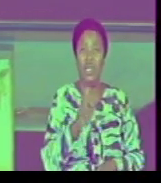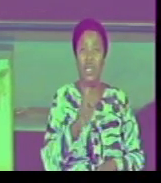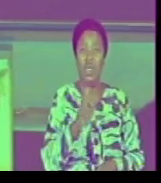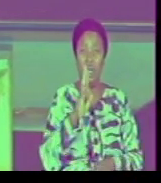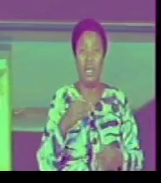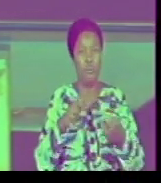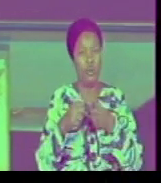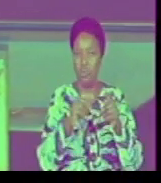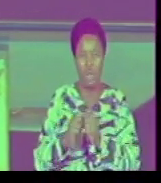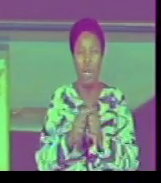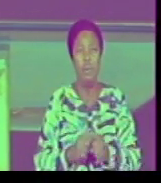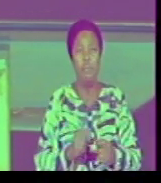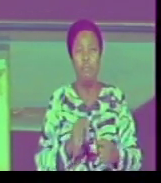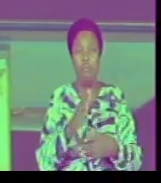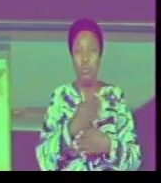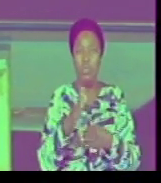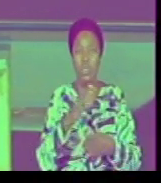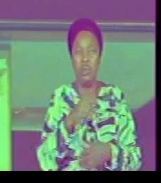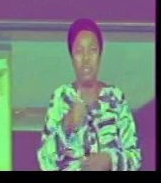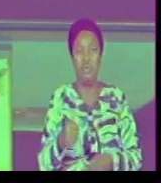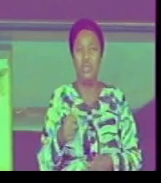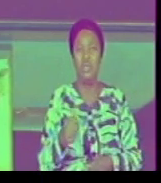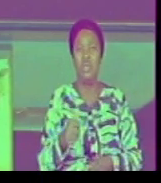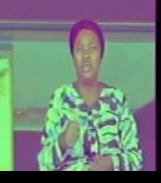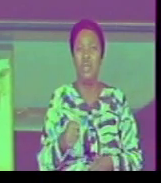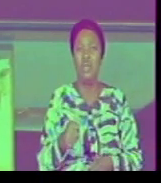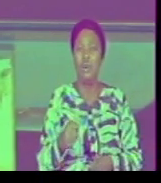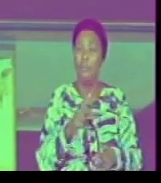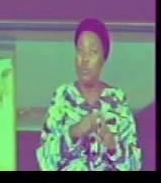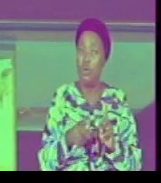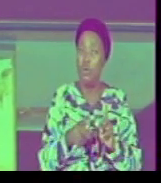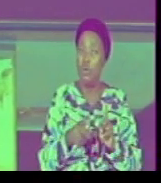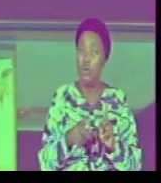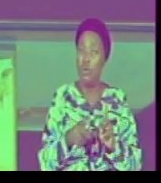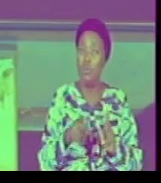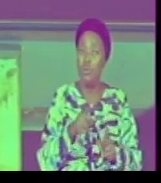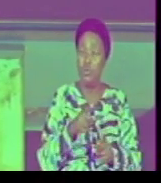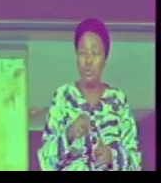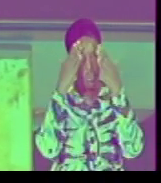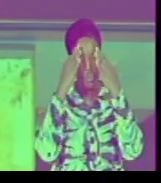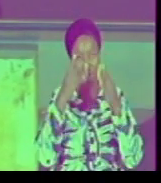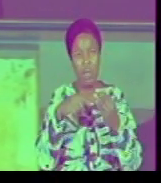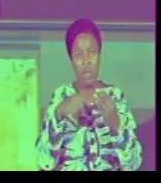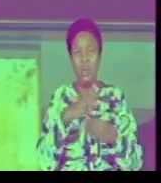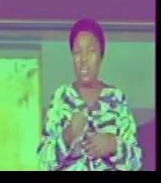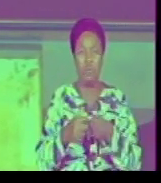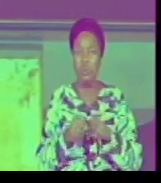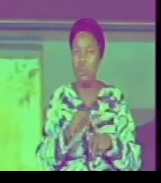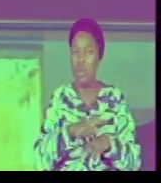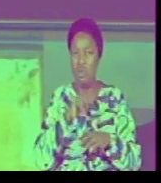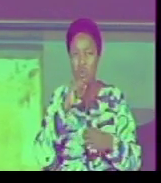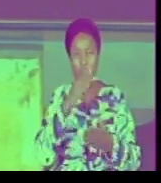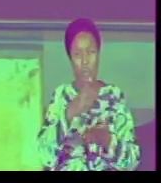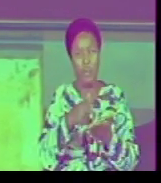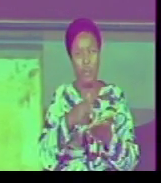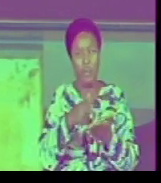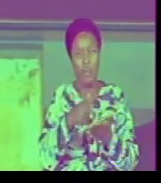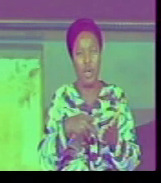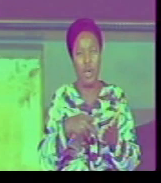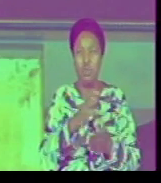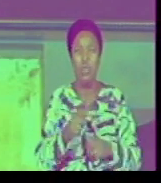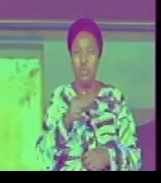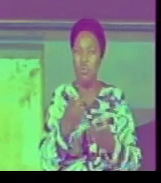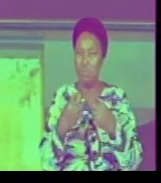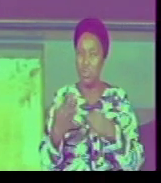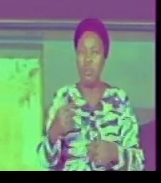between themselves. But you don't know about their problems. You are not part of their problem. You came to eat at